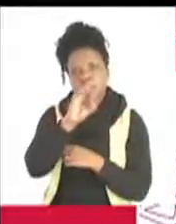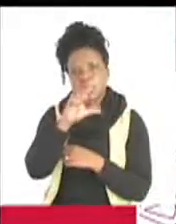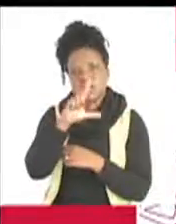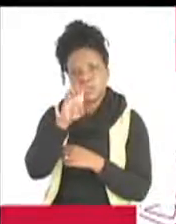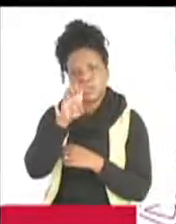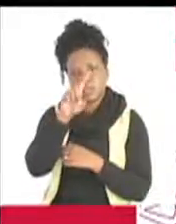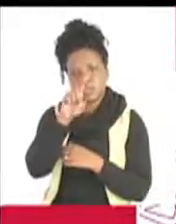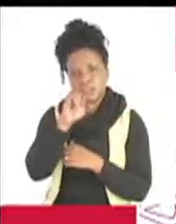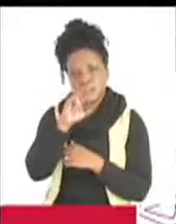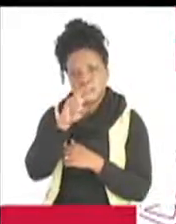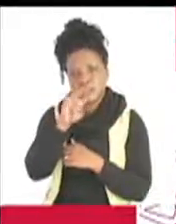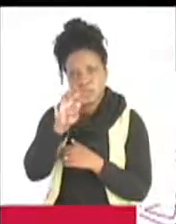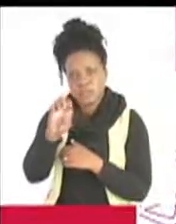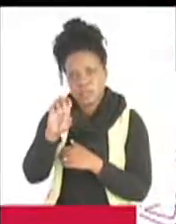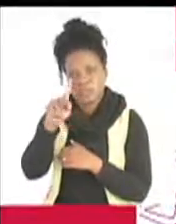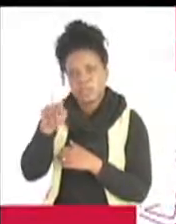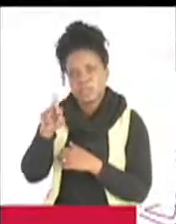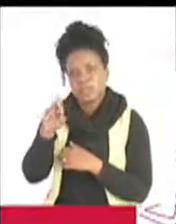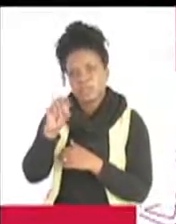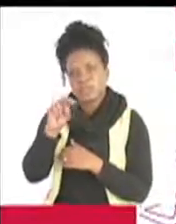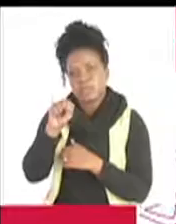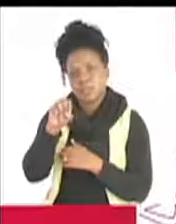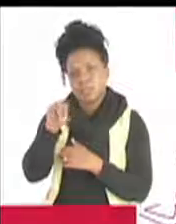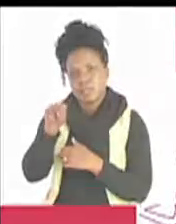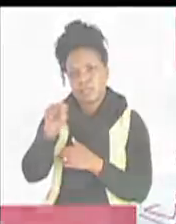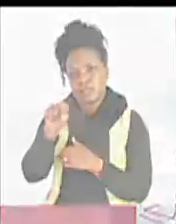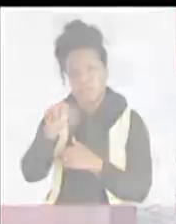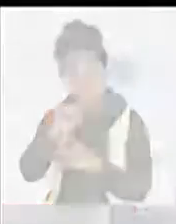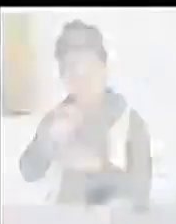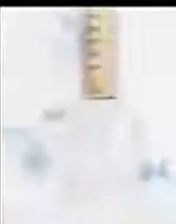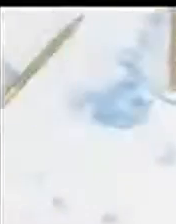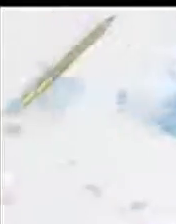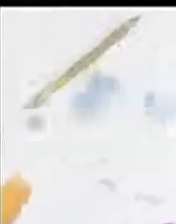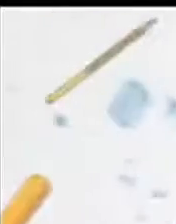about reflexive pronouns.